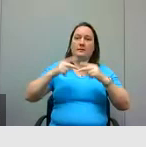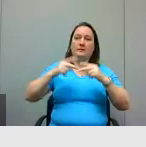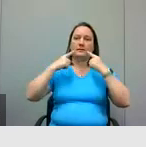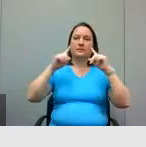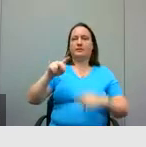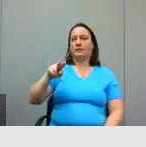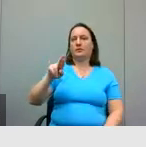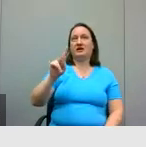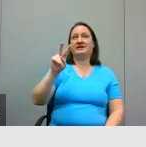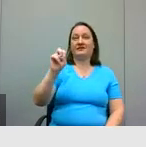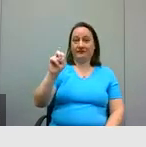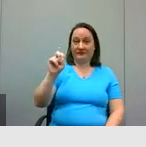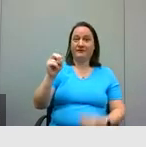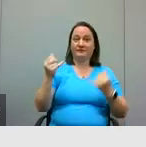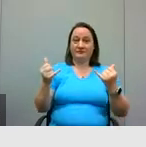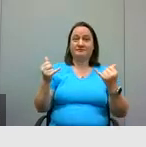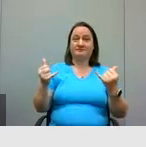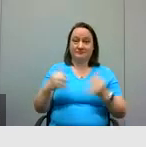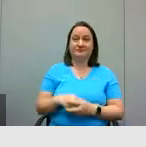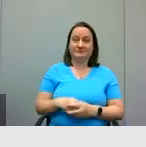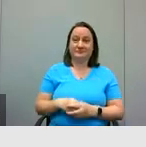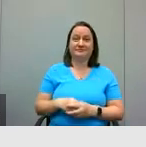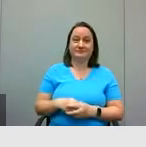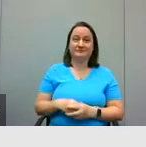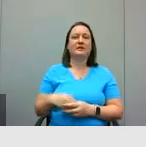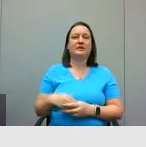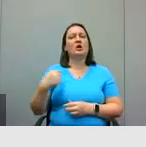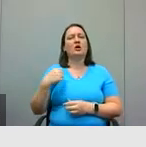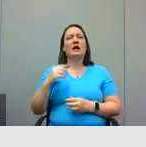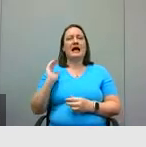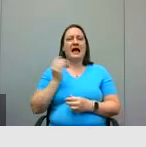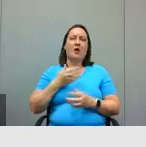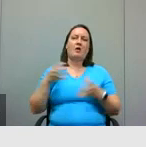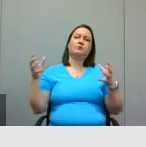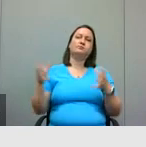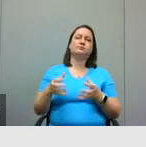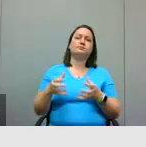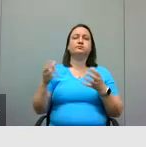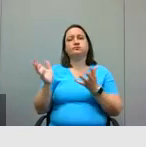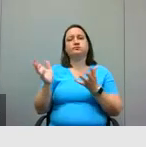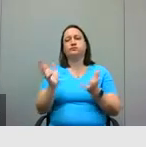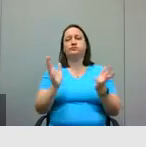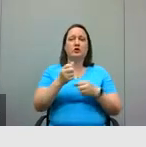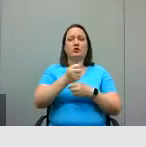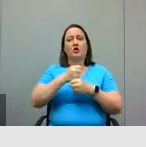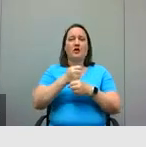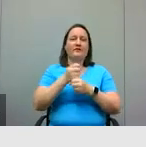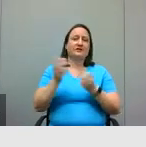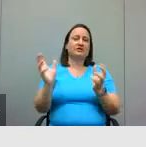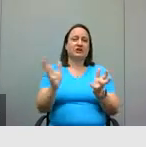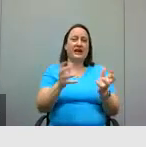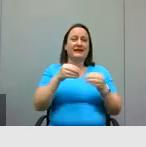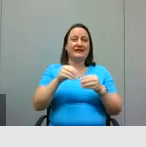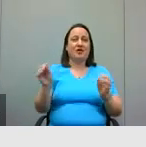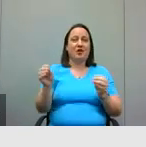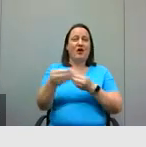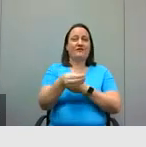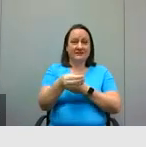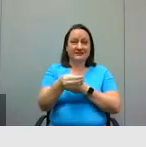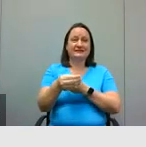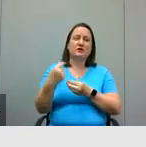our coffee conversations at the coffee pot, I think they used to say water cooler back